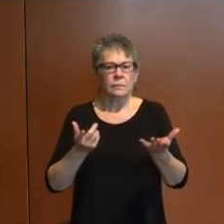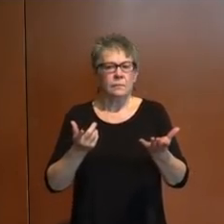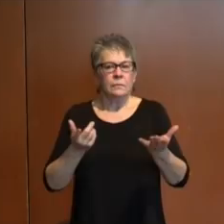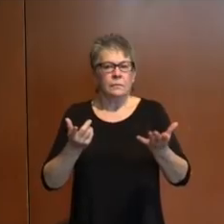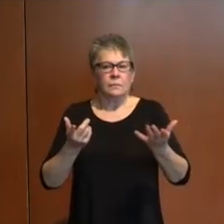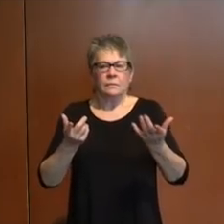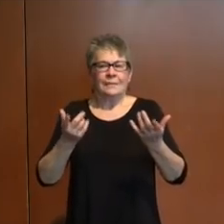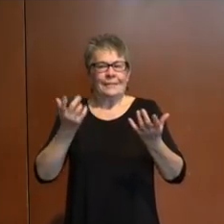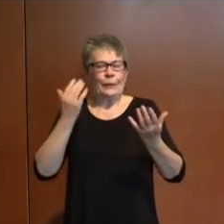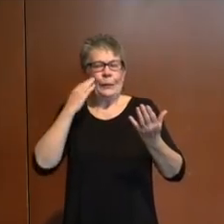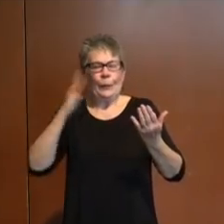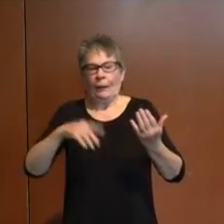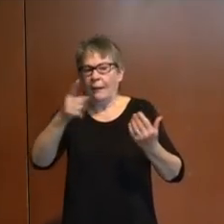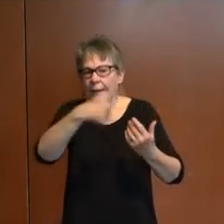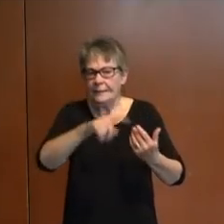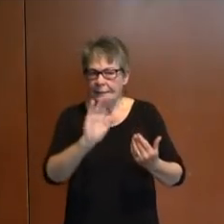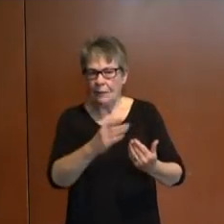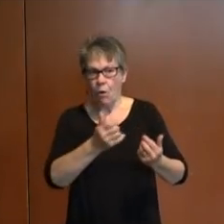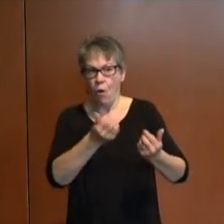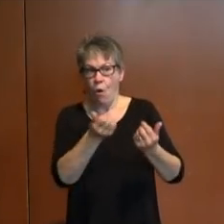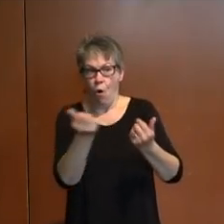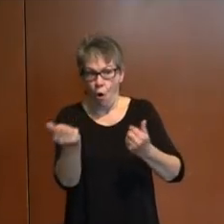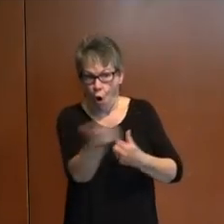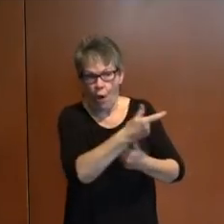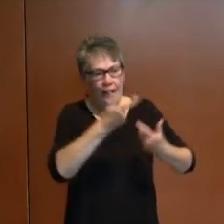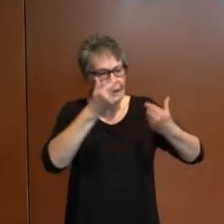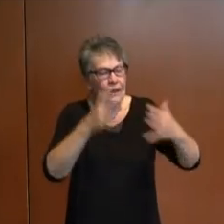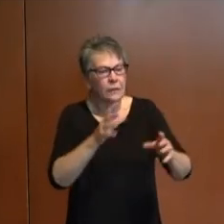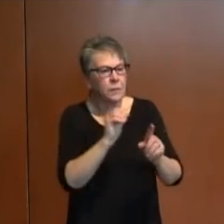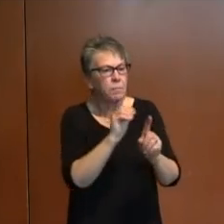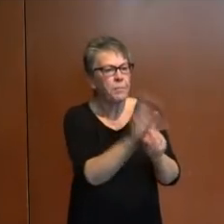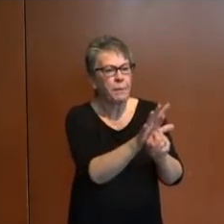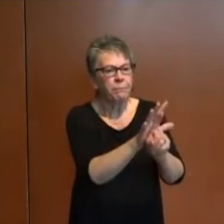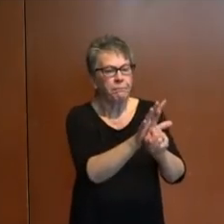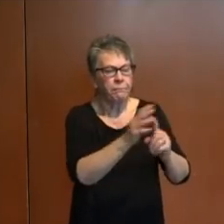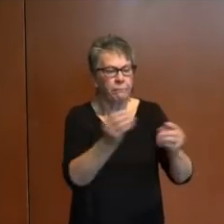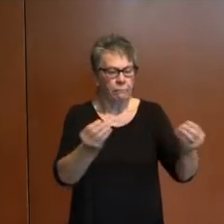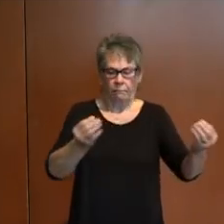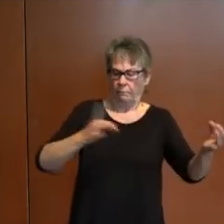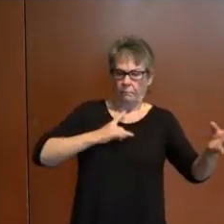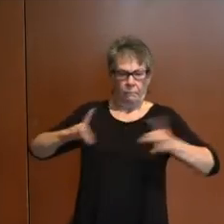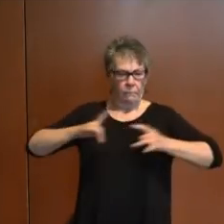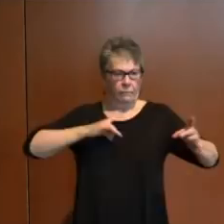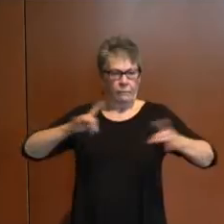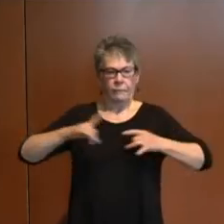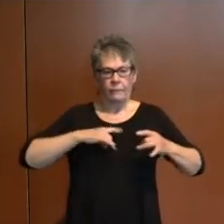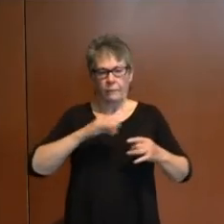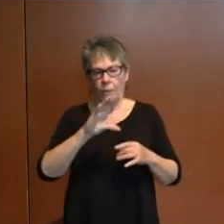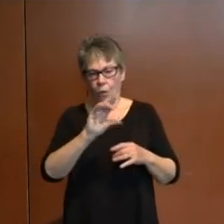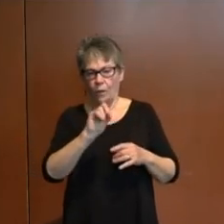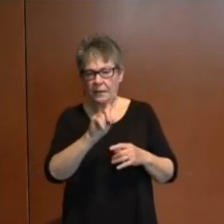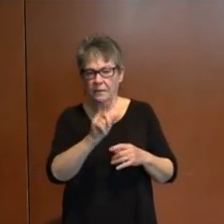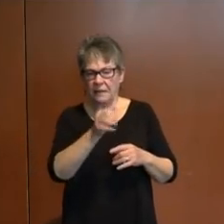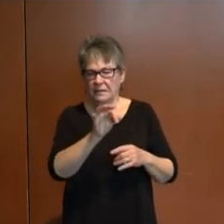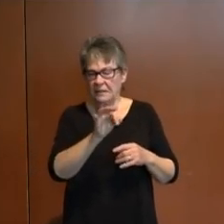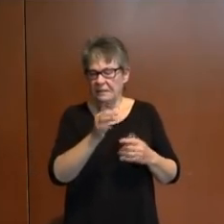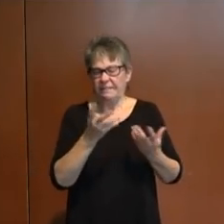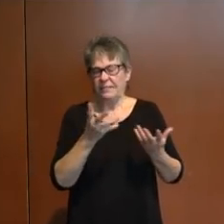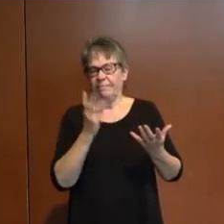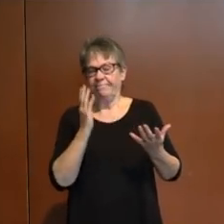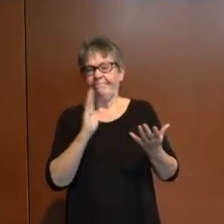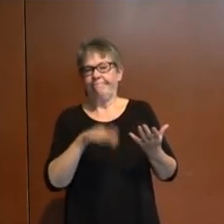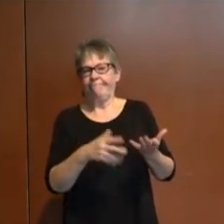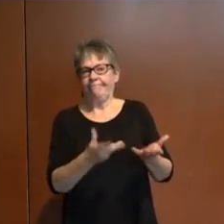it was vital that immediate public health actions were taken to ensure that the staff and